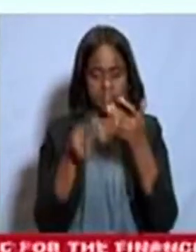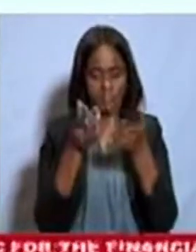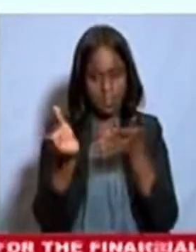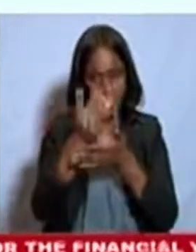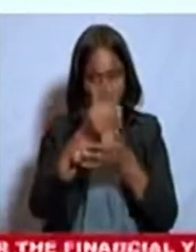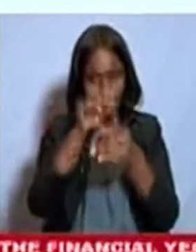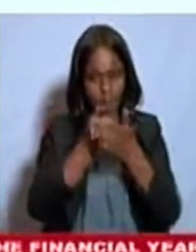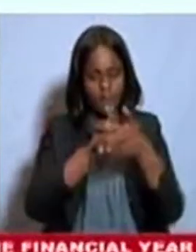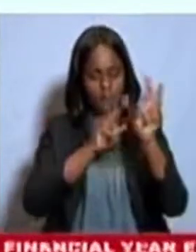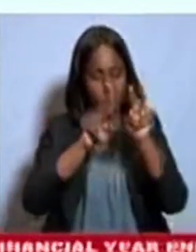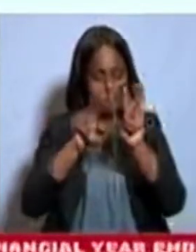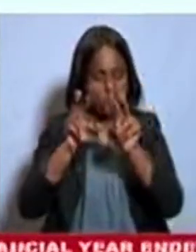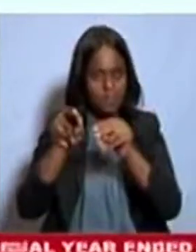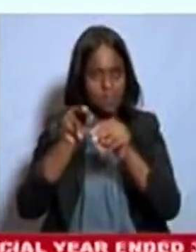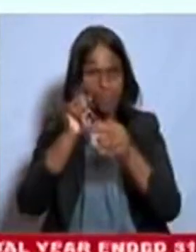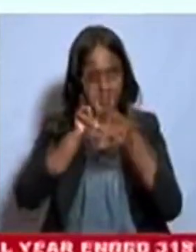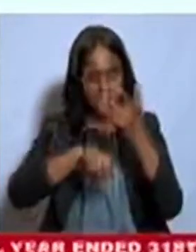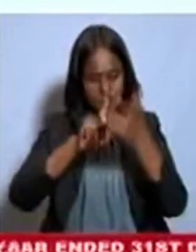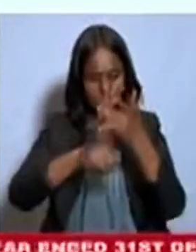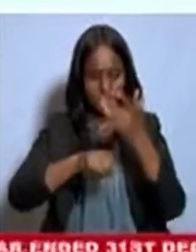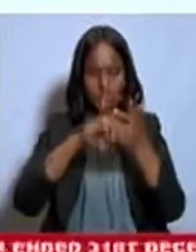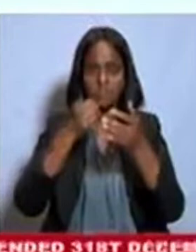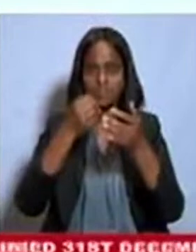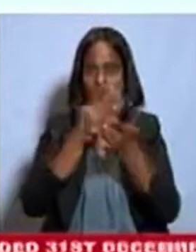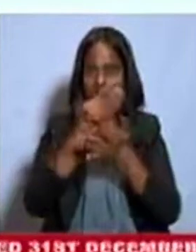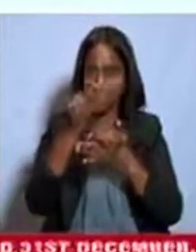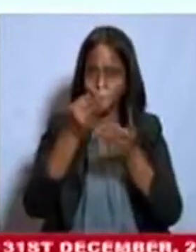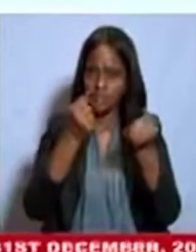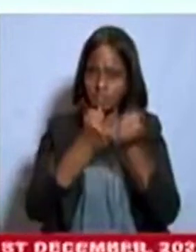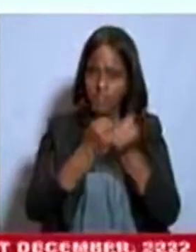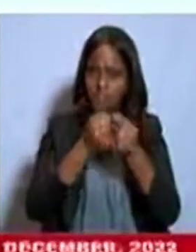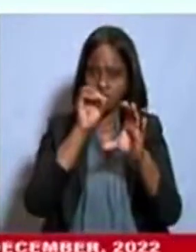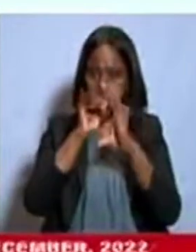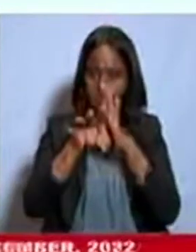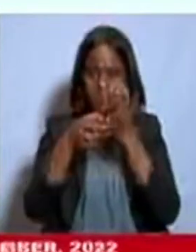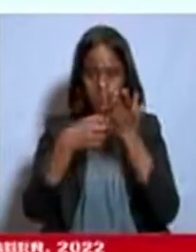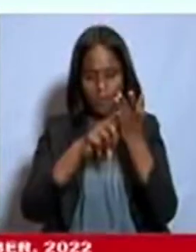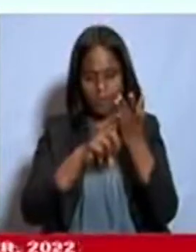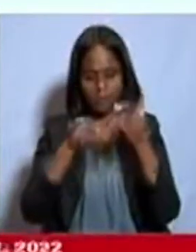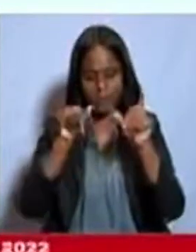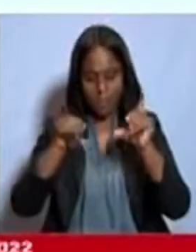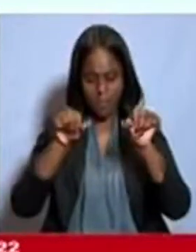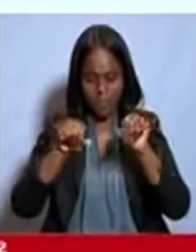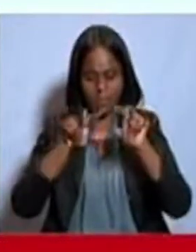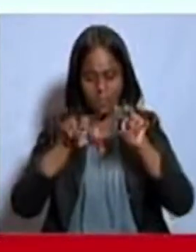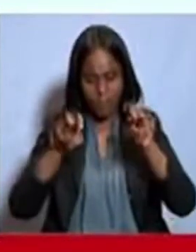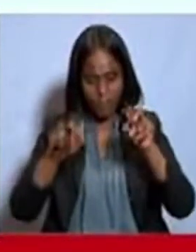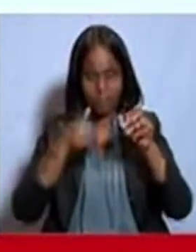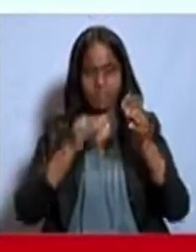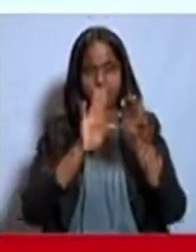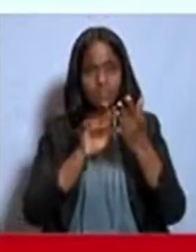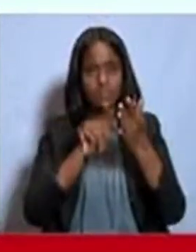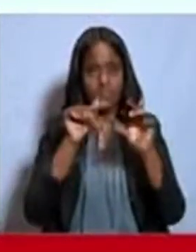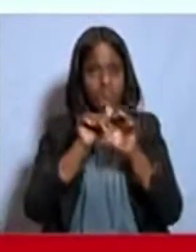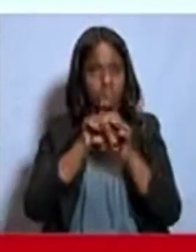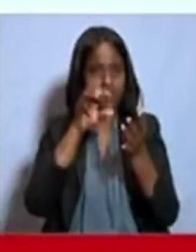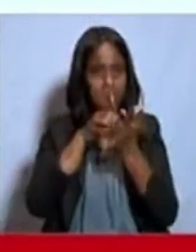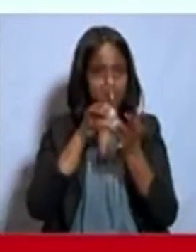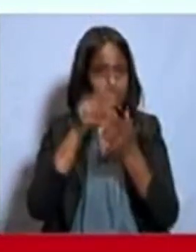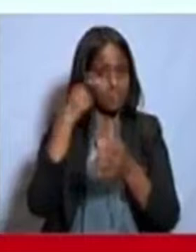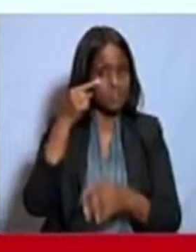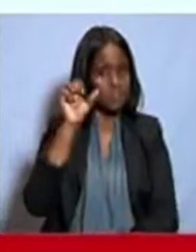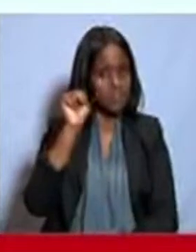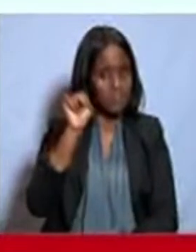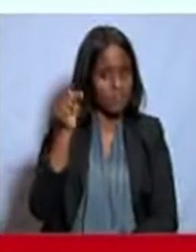the monetary value of the inputs. The deposit slips are available for audit verification. In the case of Senga